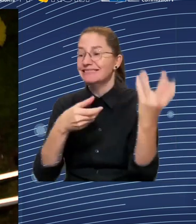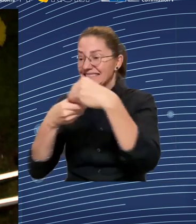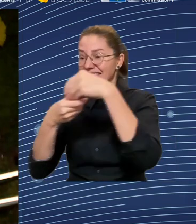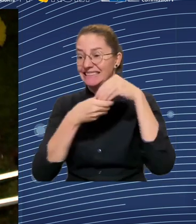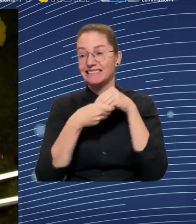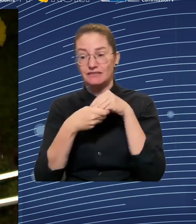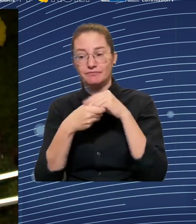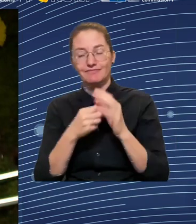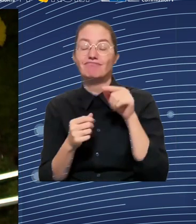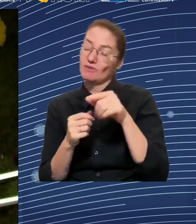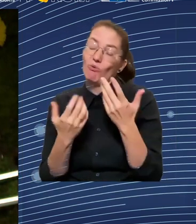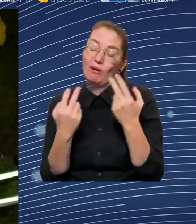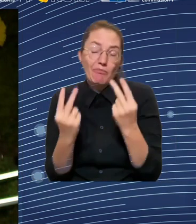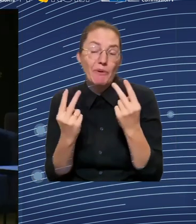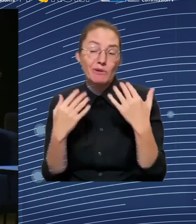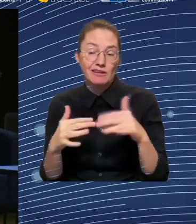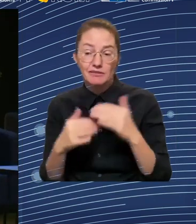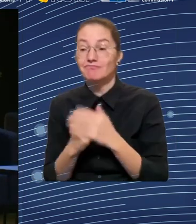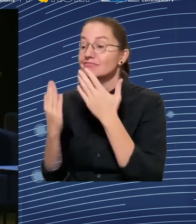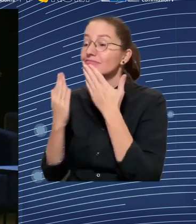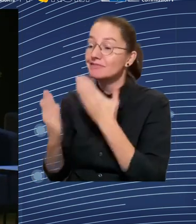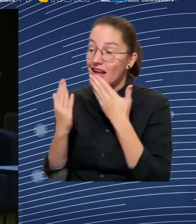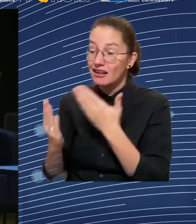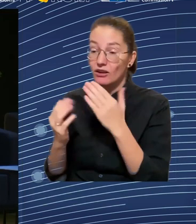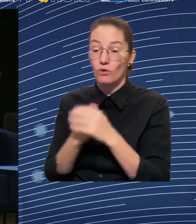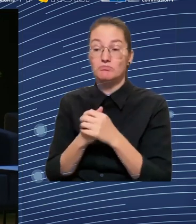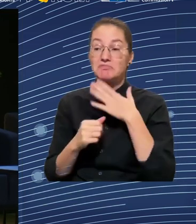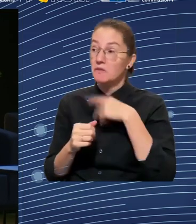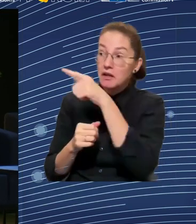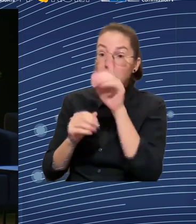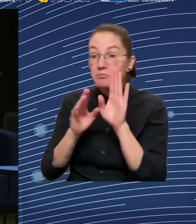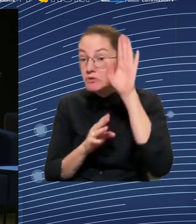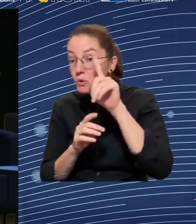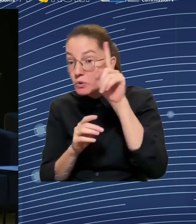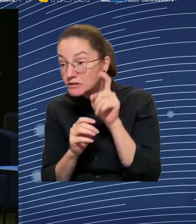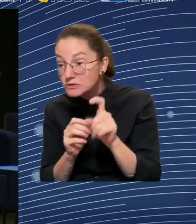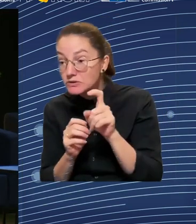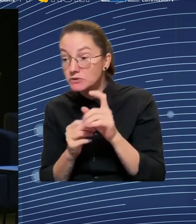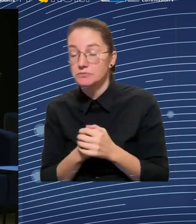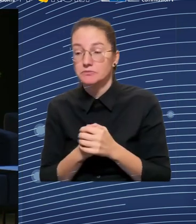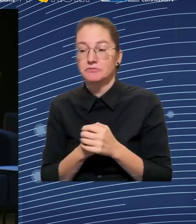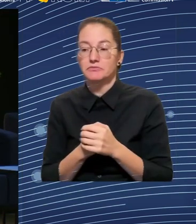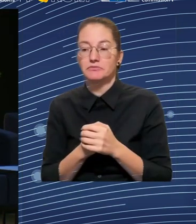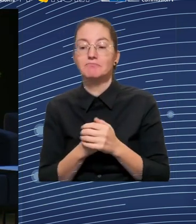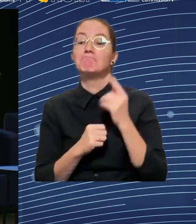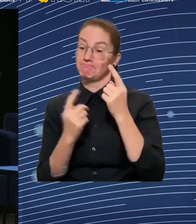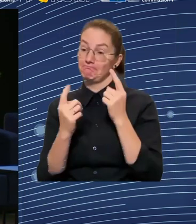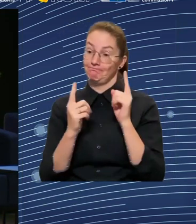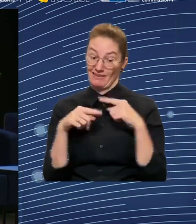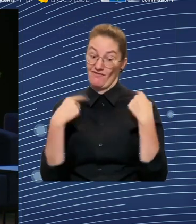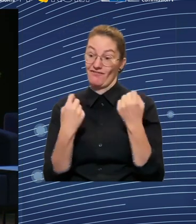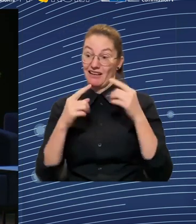let's say this is the gender equality index. There are many indexes that they present the overall picture, but as I said, this is